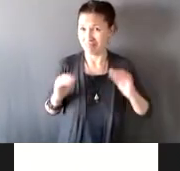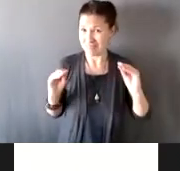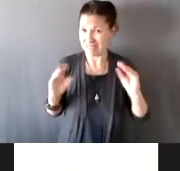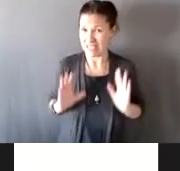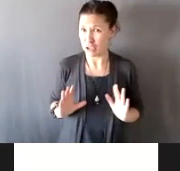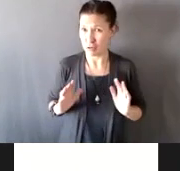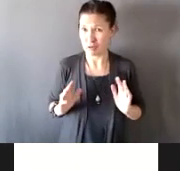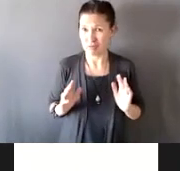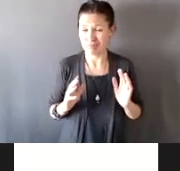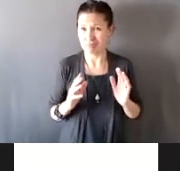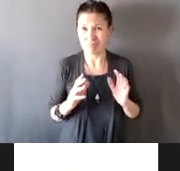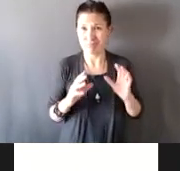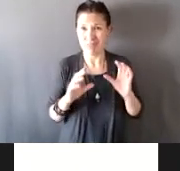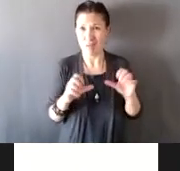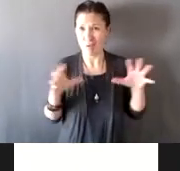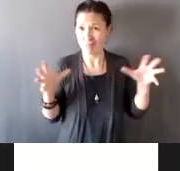them.